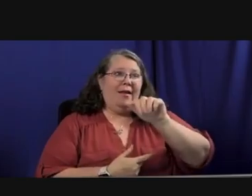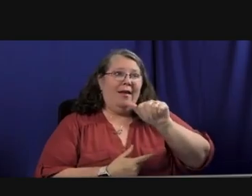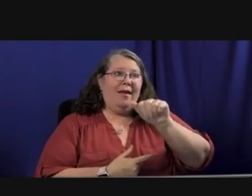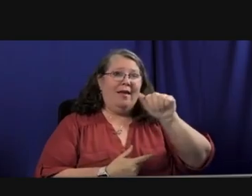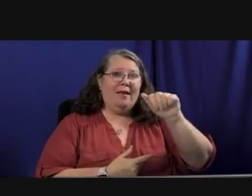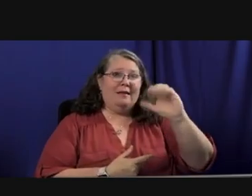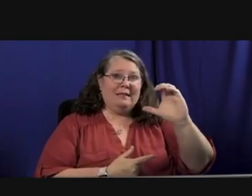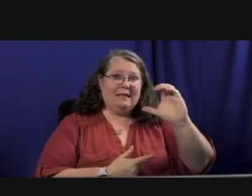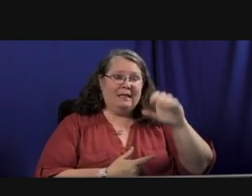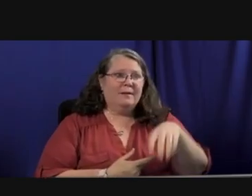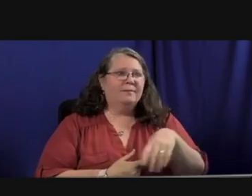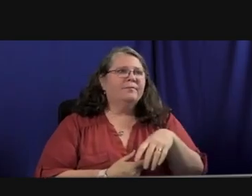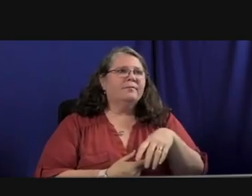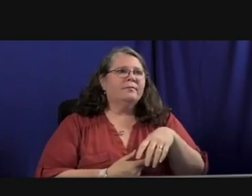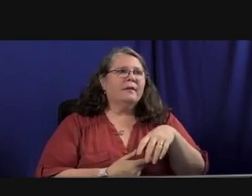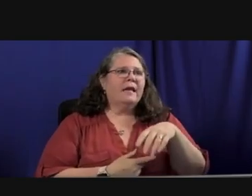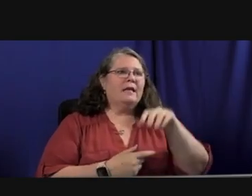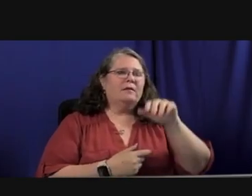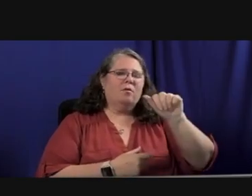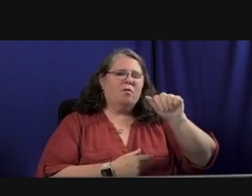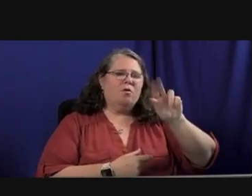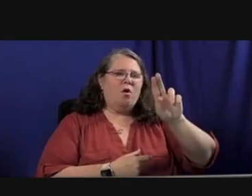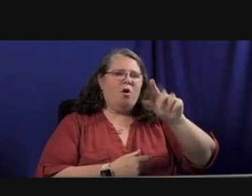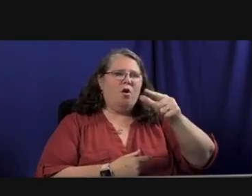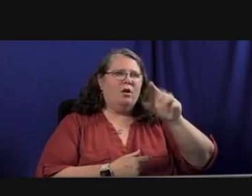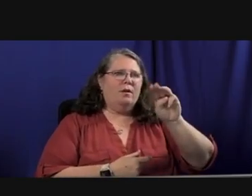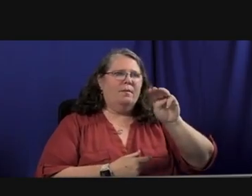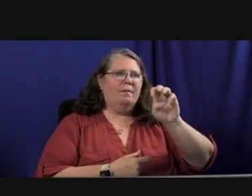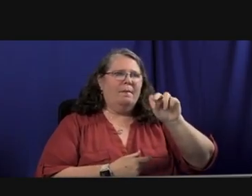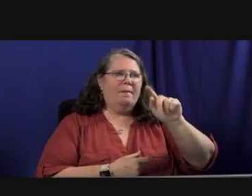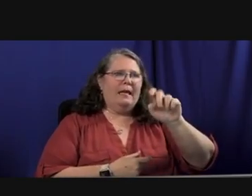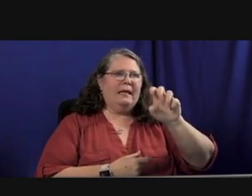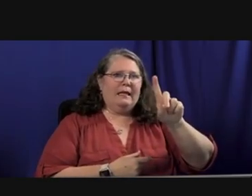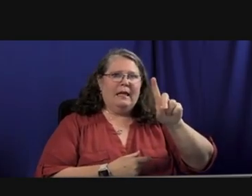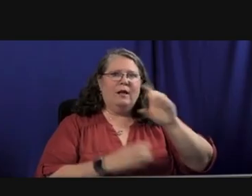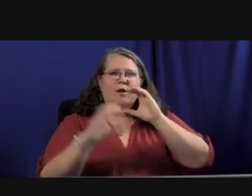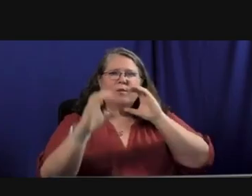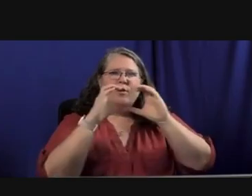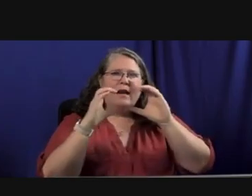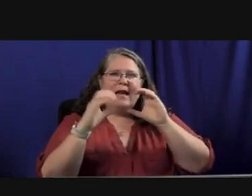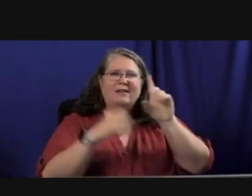board is called. Then there's the AAC,